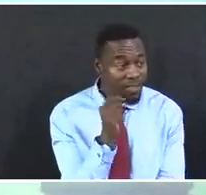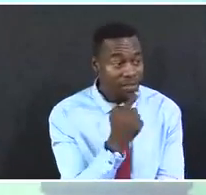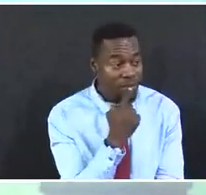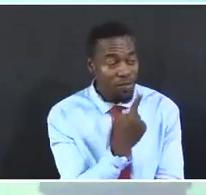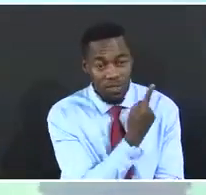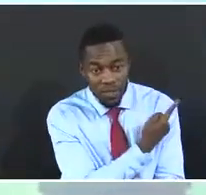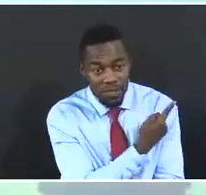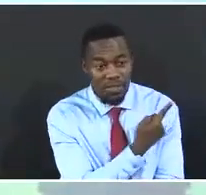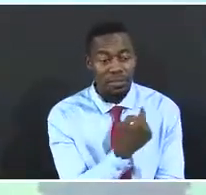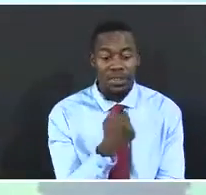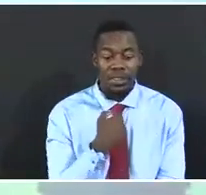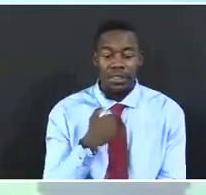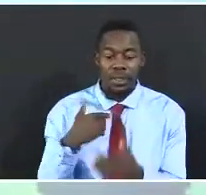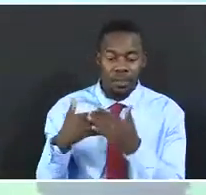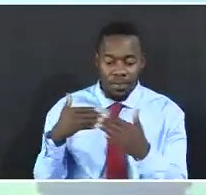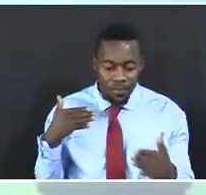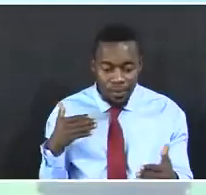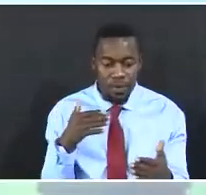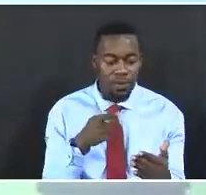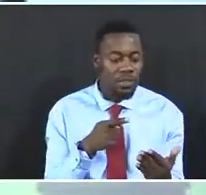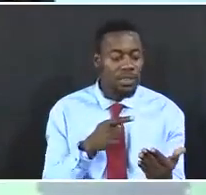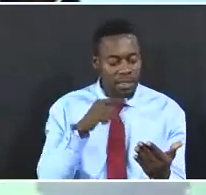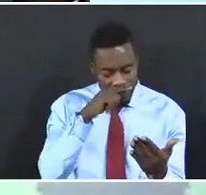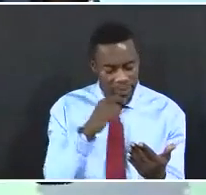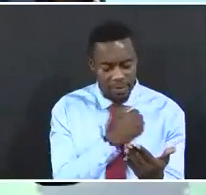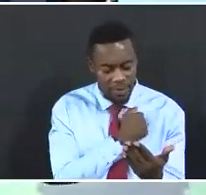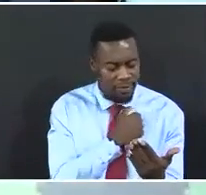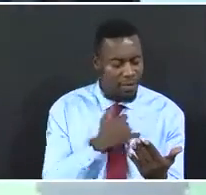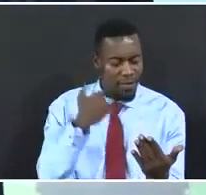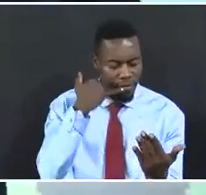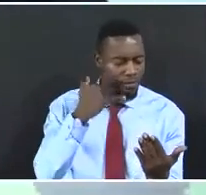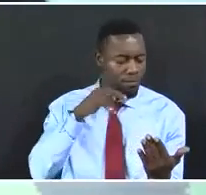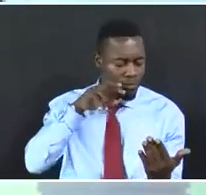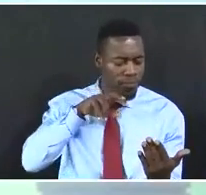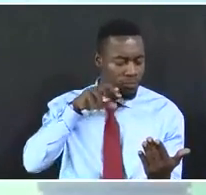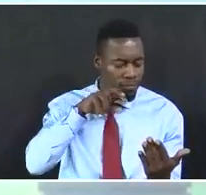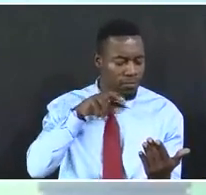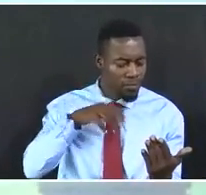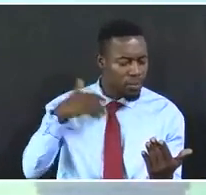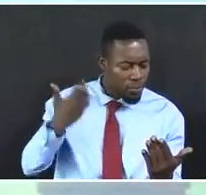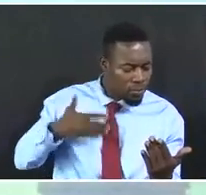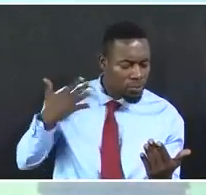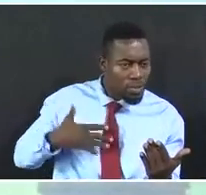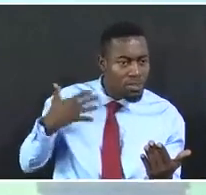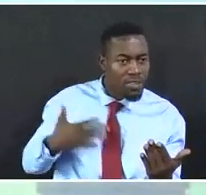how he has been struggling with pornography. 12 years old in this church.